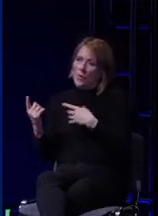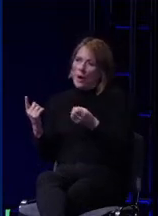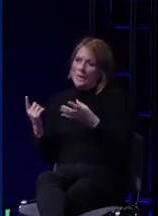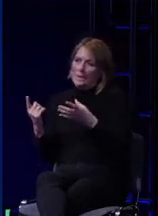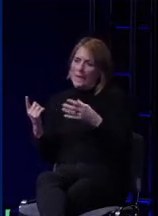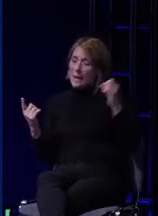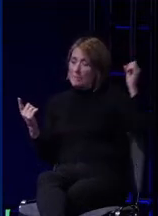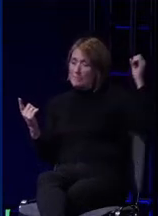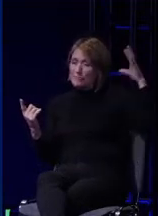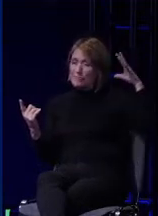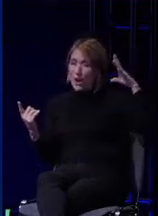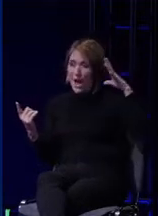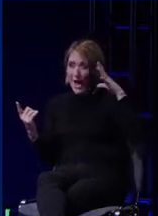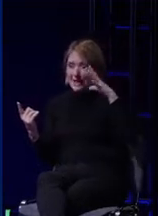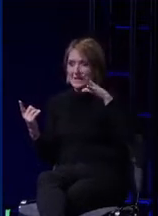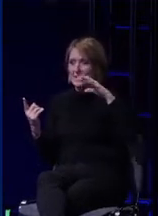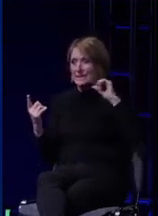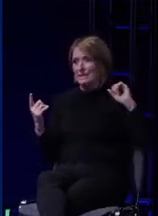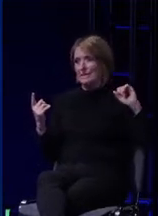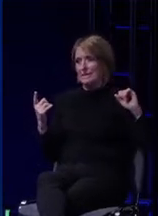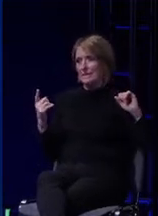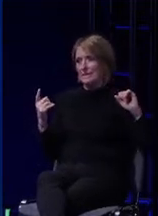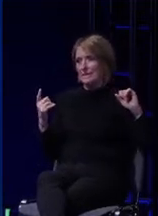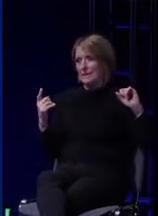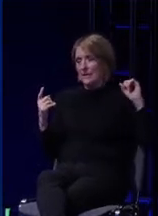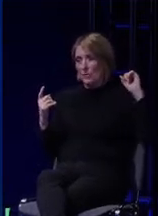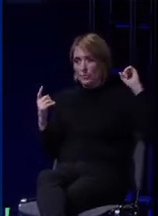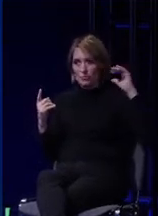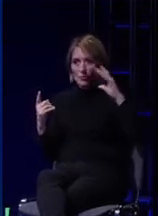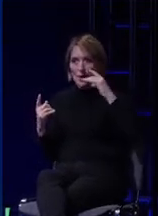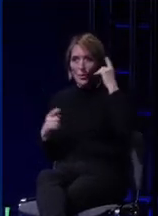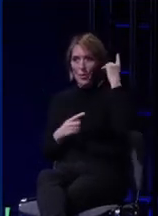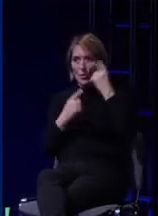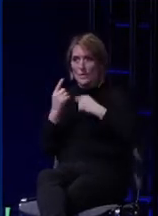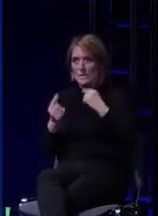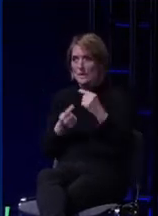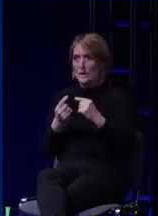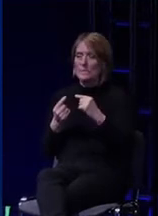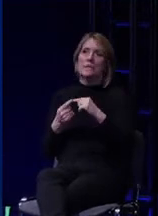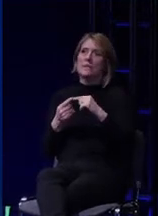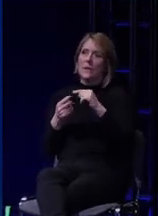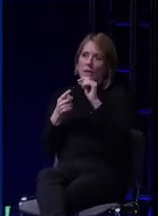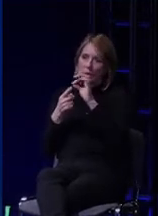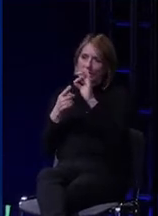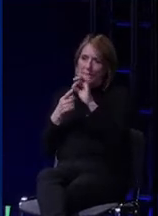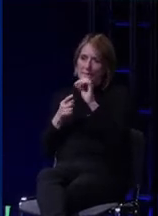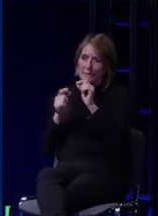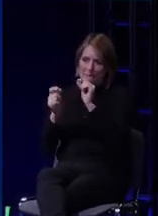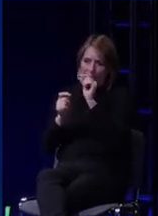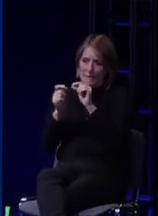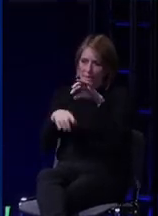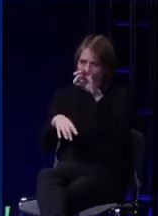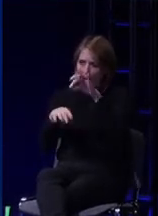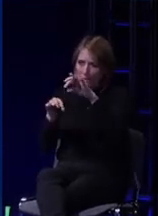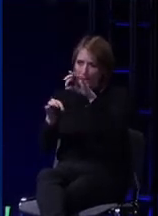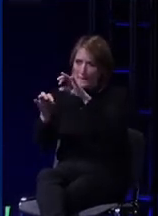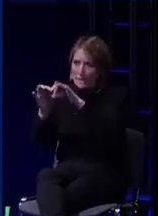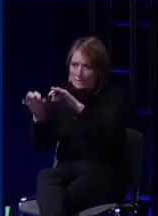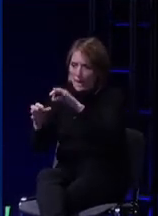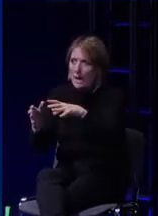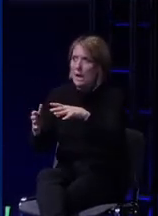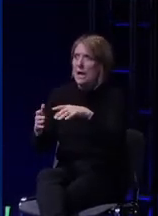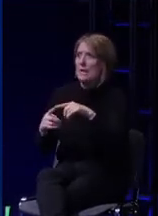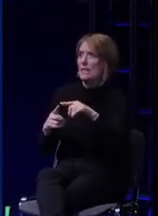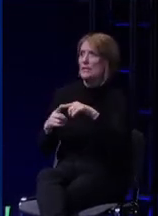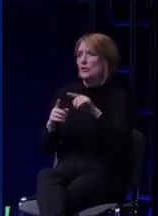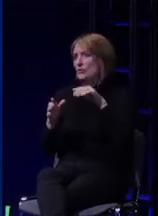bright sun. The sun has to be like really bright all the time, you know. So all these little pieces I try and pick up, obviously, and I